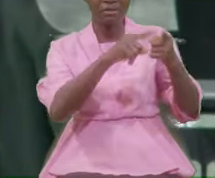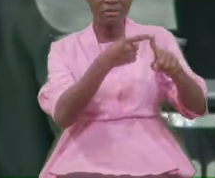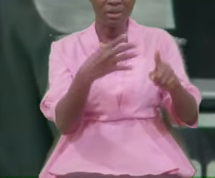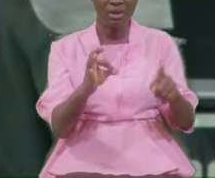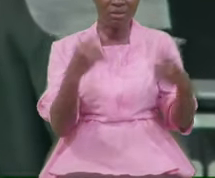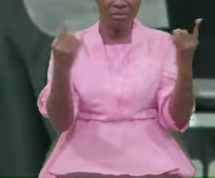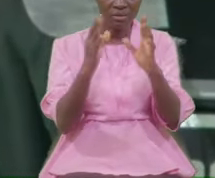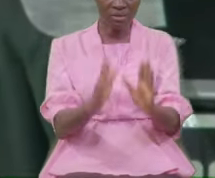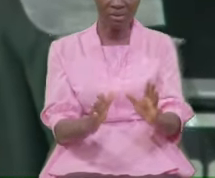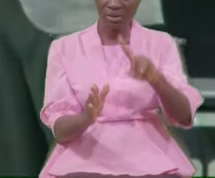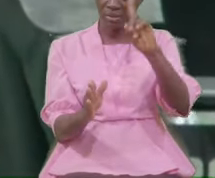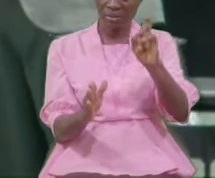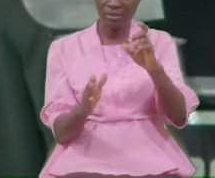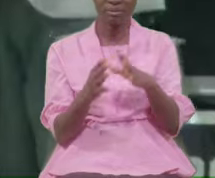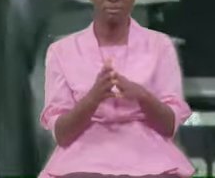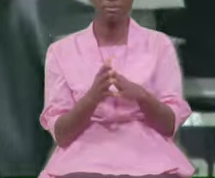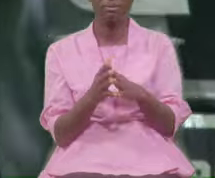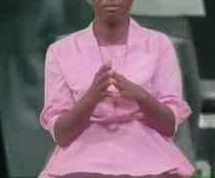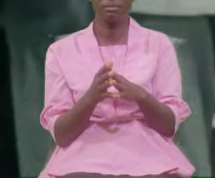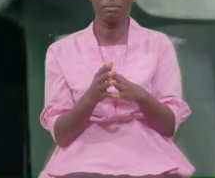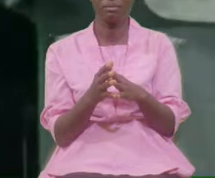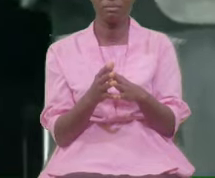Jesus sa pulong sa dios